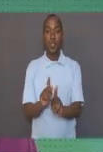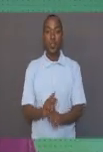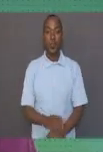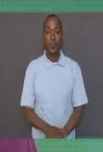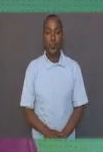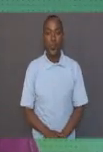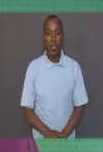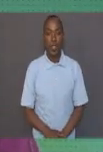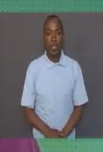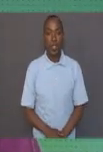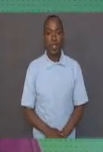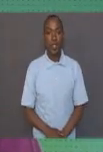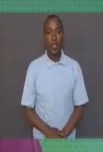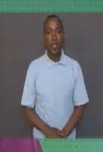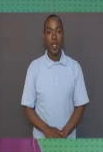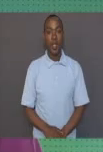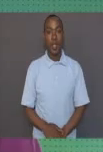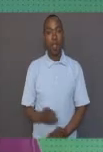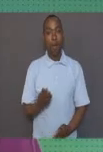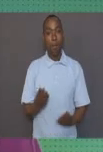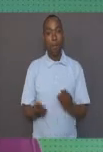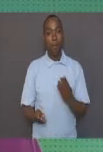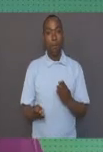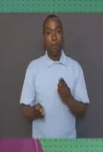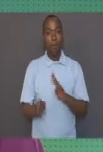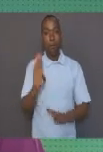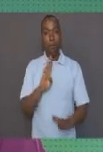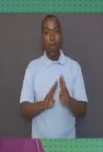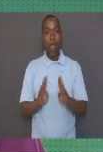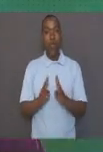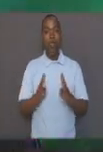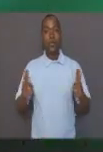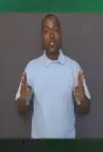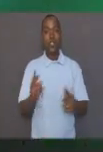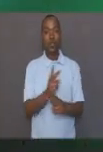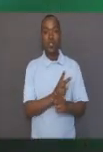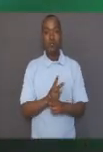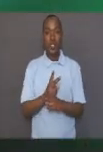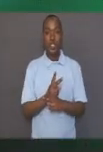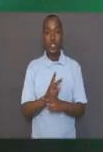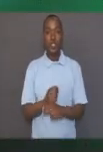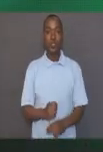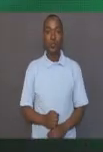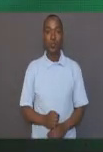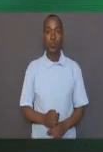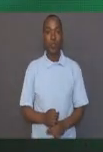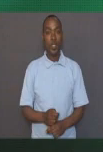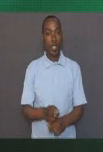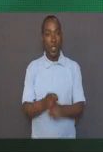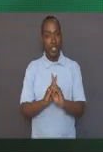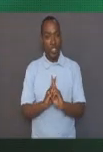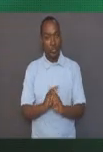For the Institute of Biodiversity Conservation, you may have written